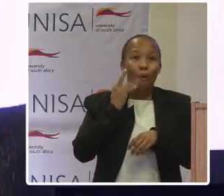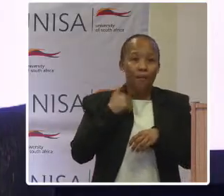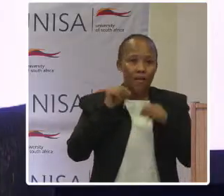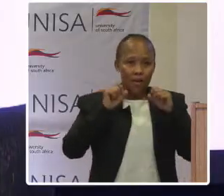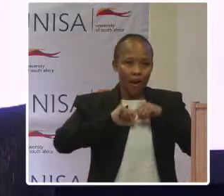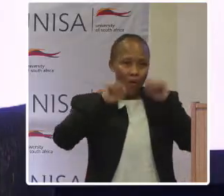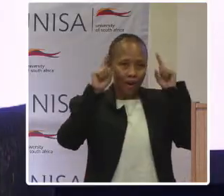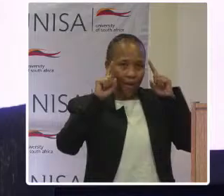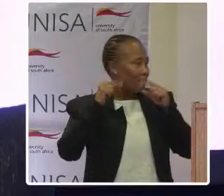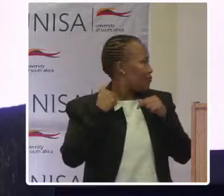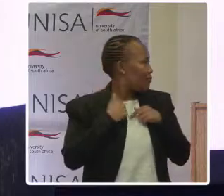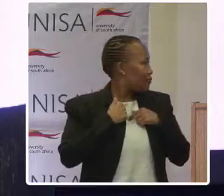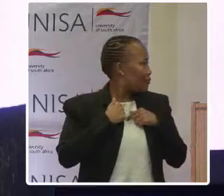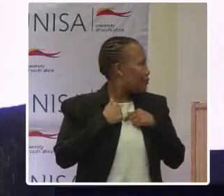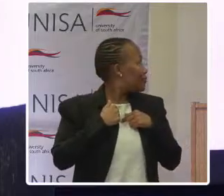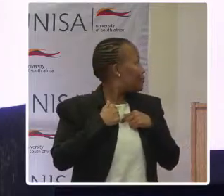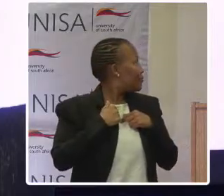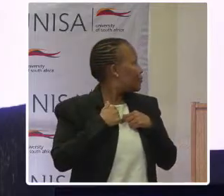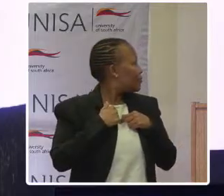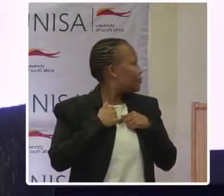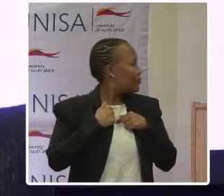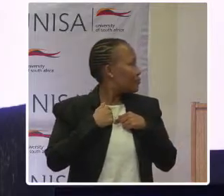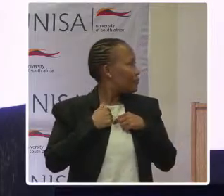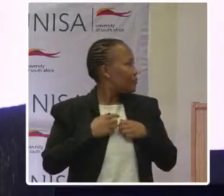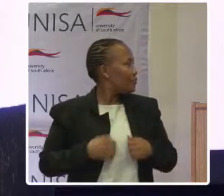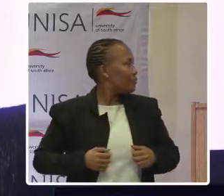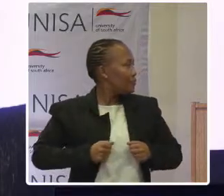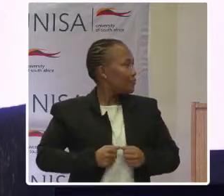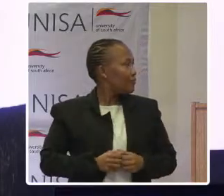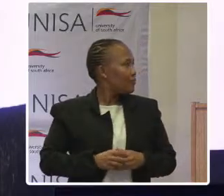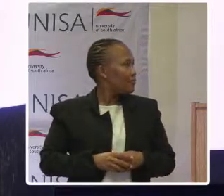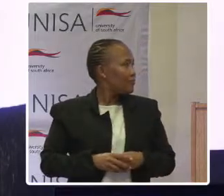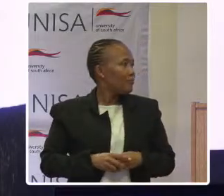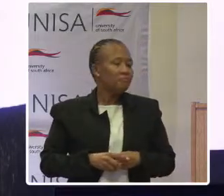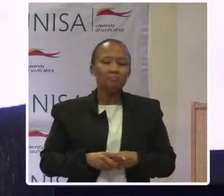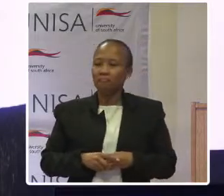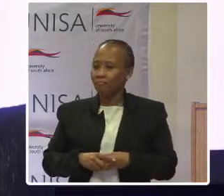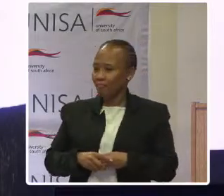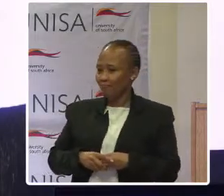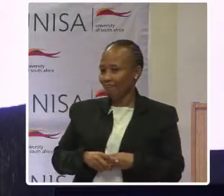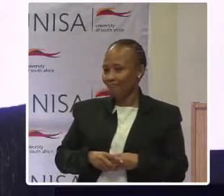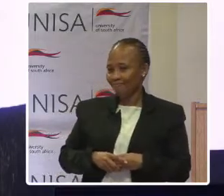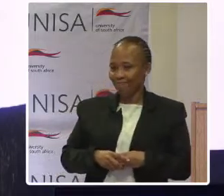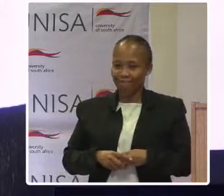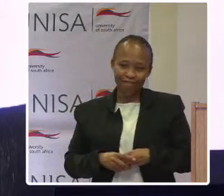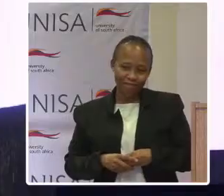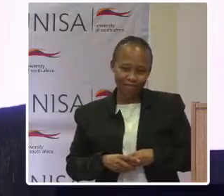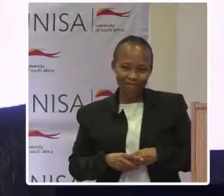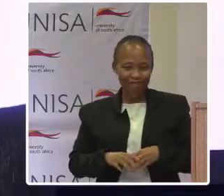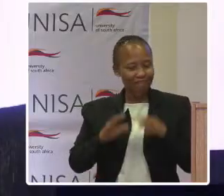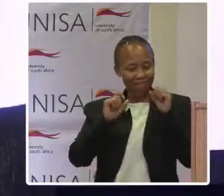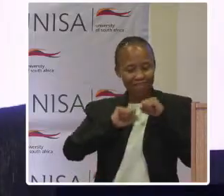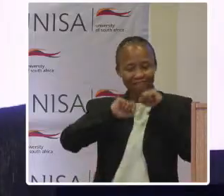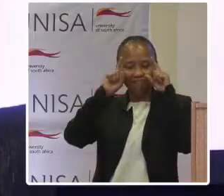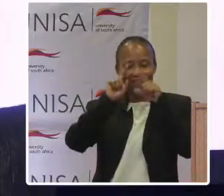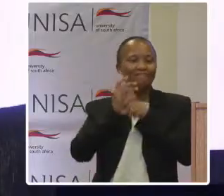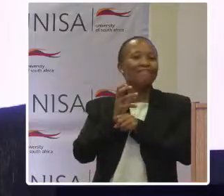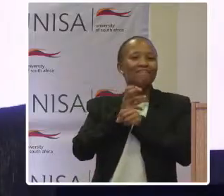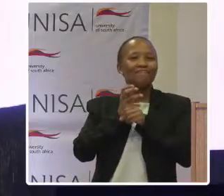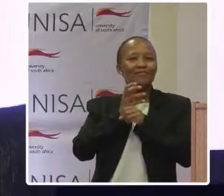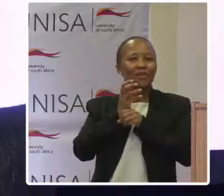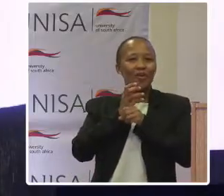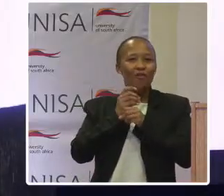that is not me, right? Oh, okay. Yeah, I would wake up to a cup of coffee, and I would look at the